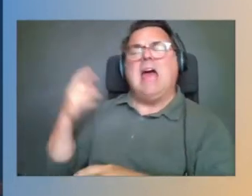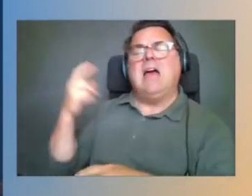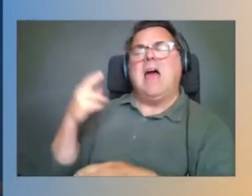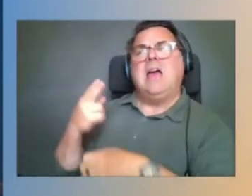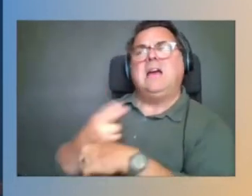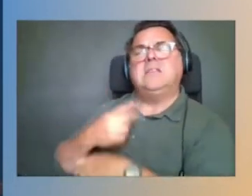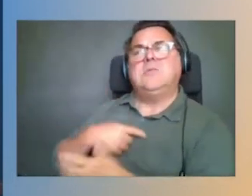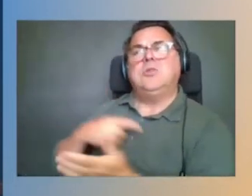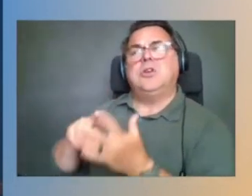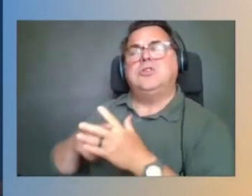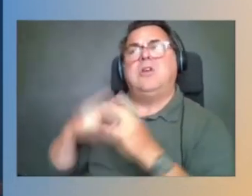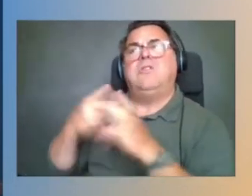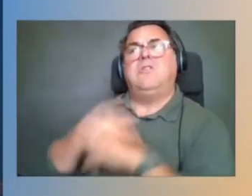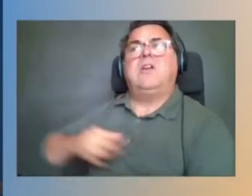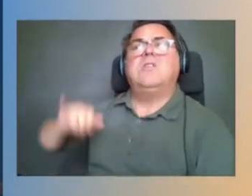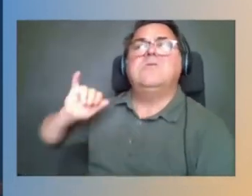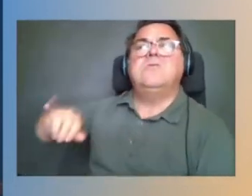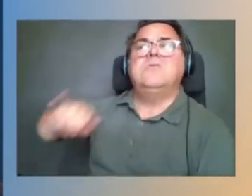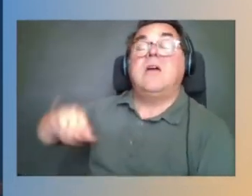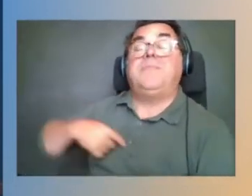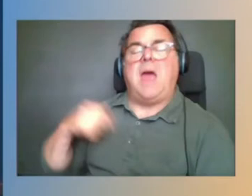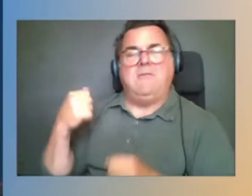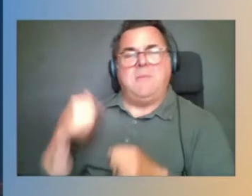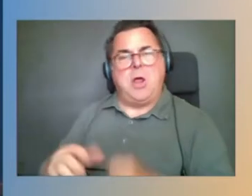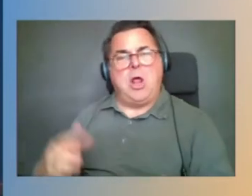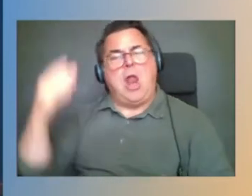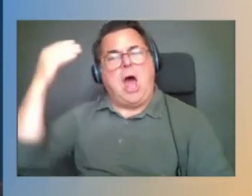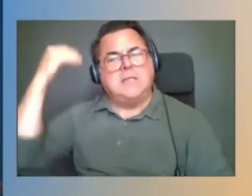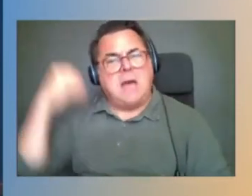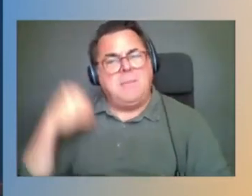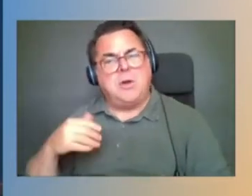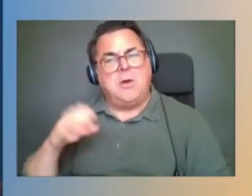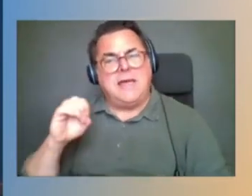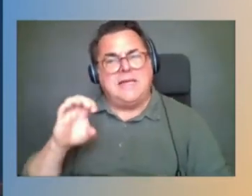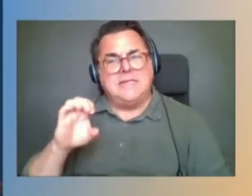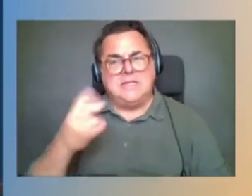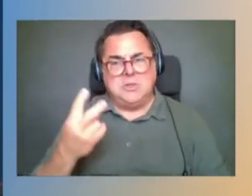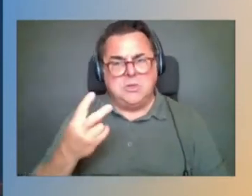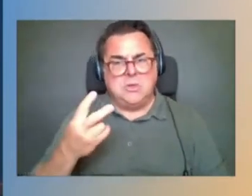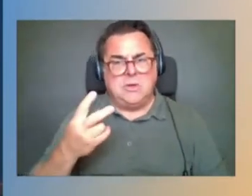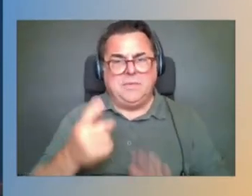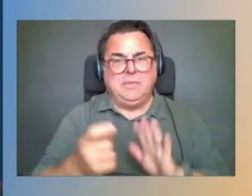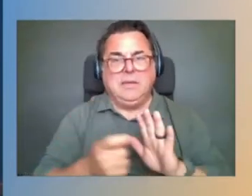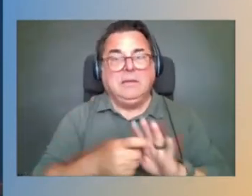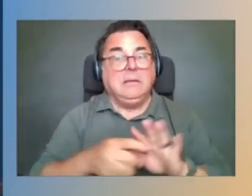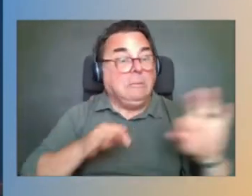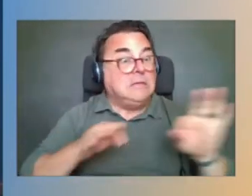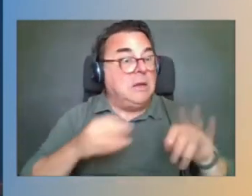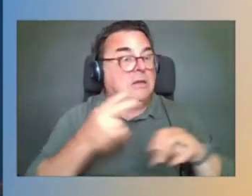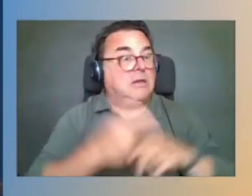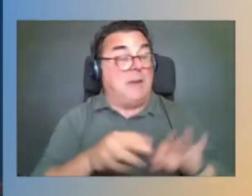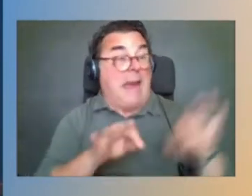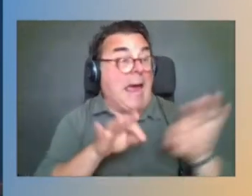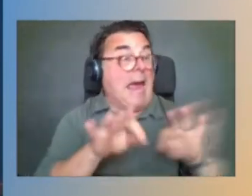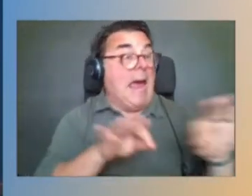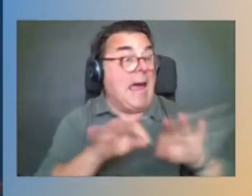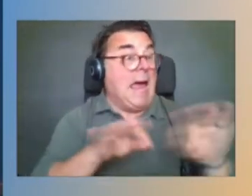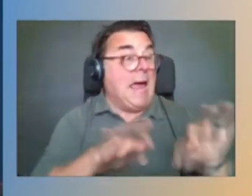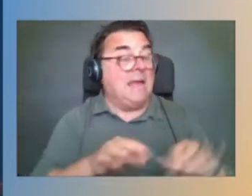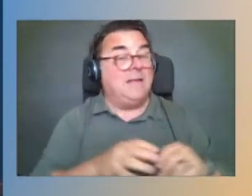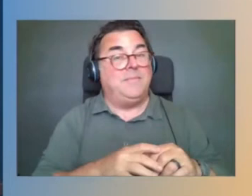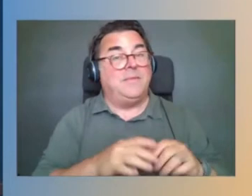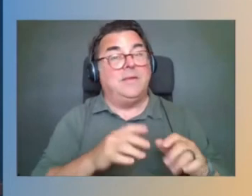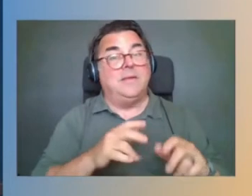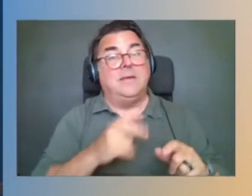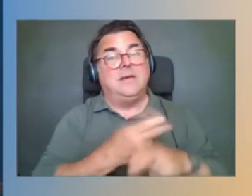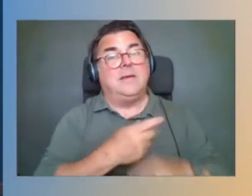And I remember back in the early days of EC2, and I would eagerly describe it to an audience, and they'd listen, and some of